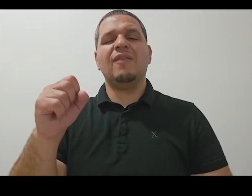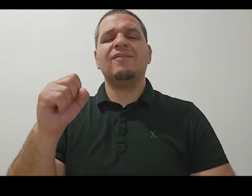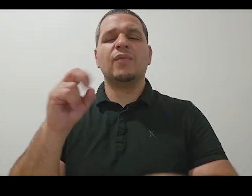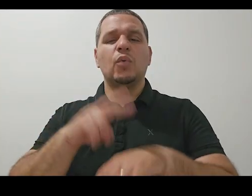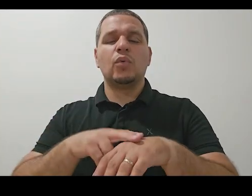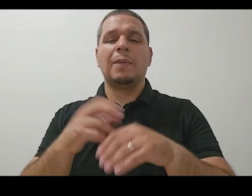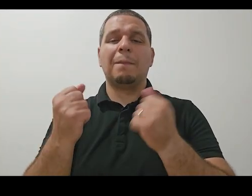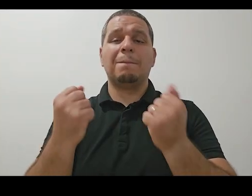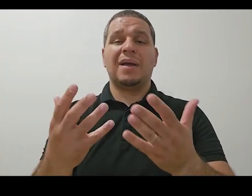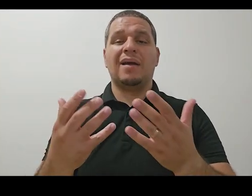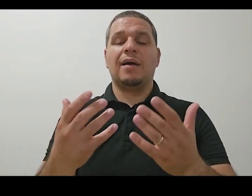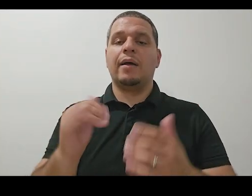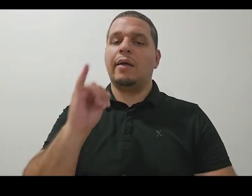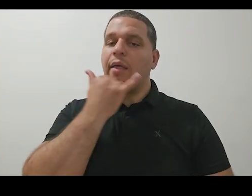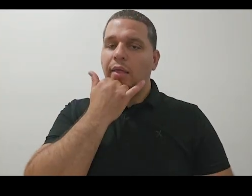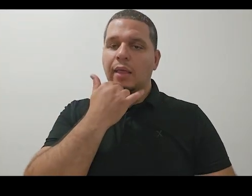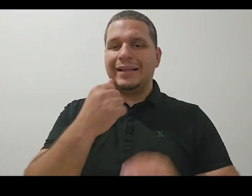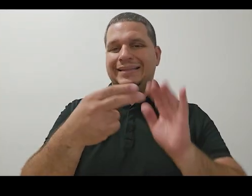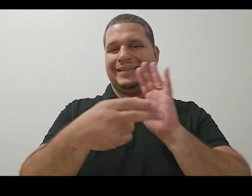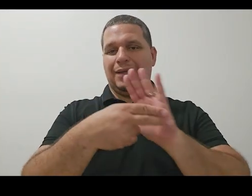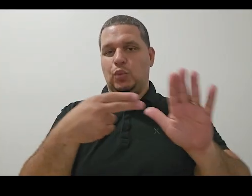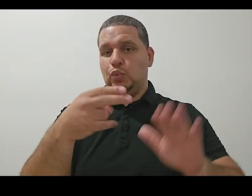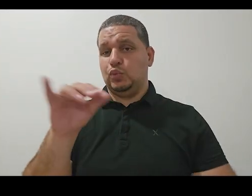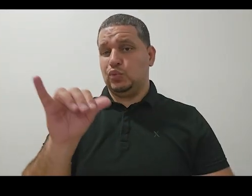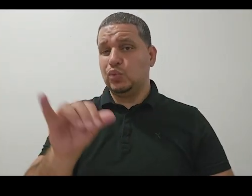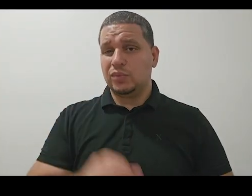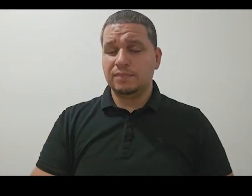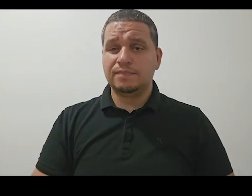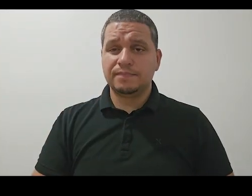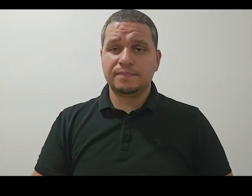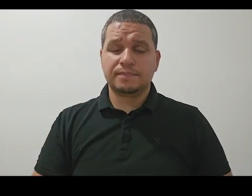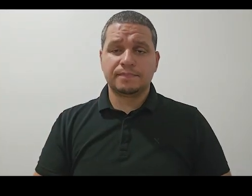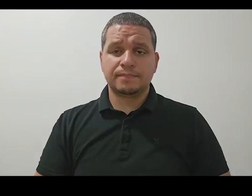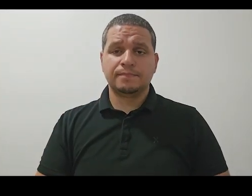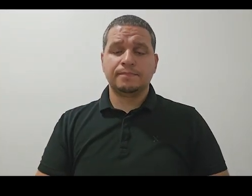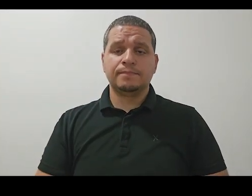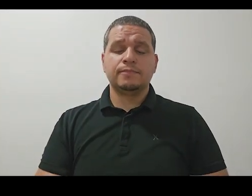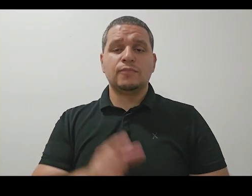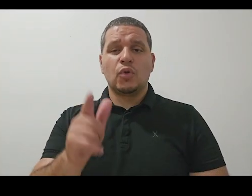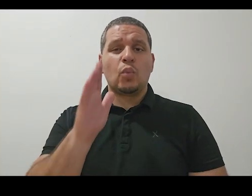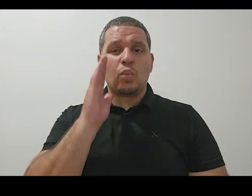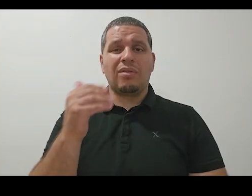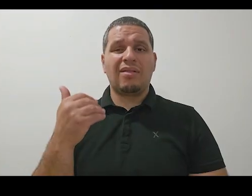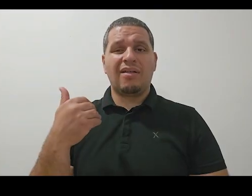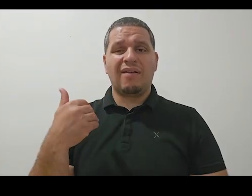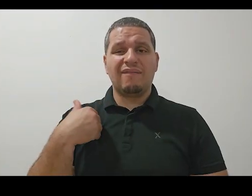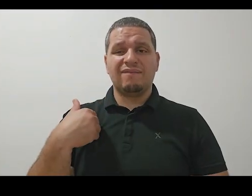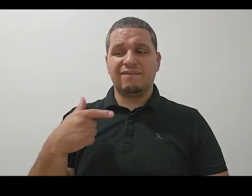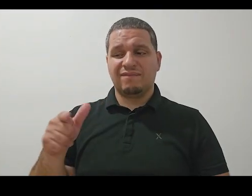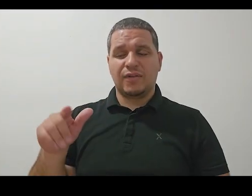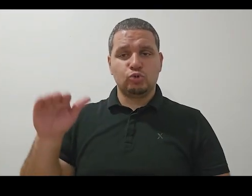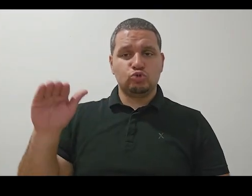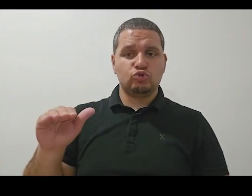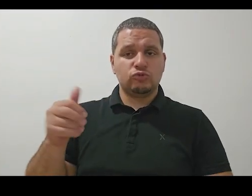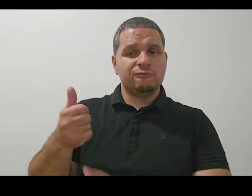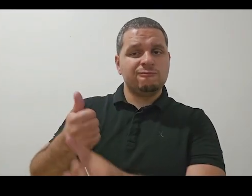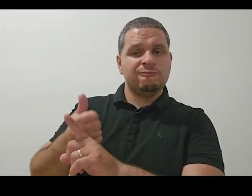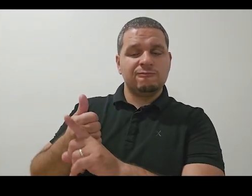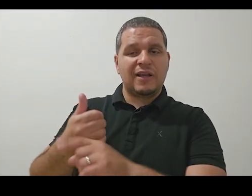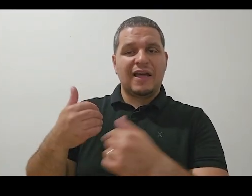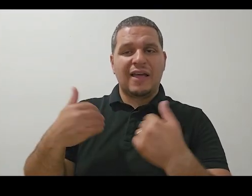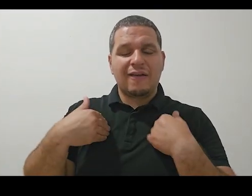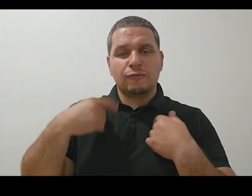then of course a lot of the misdiagnosis where you'll have a child who may have